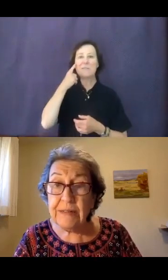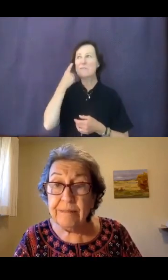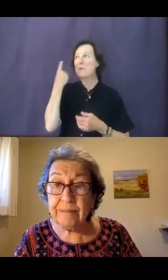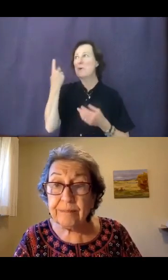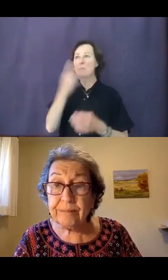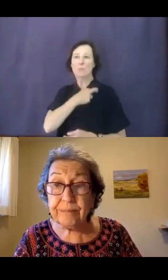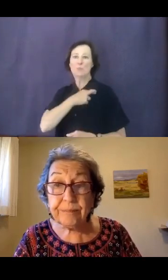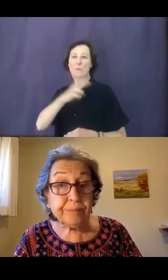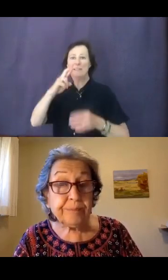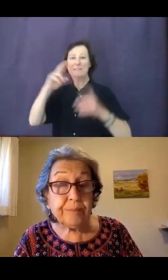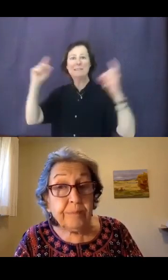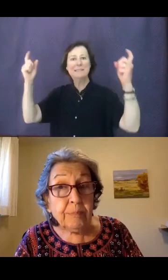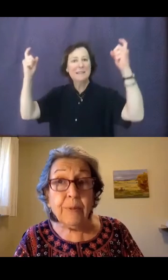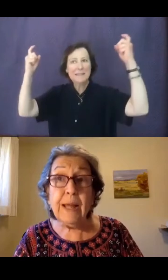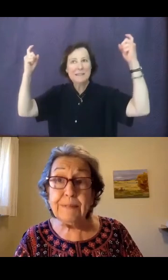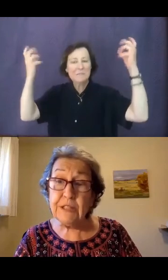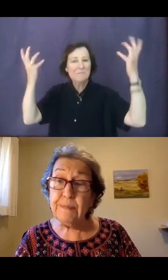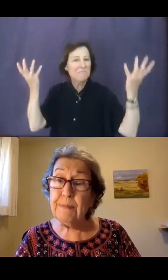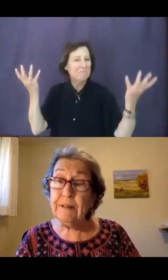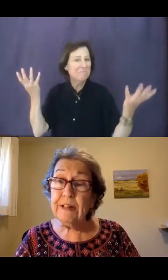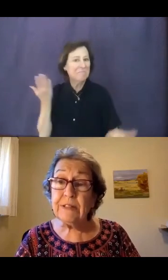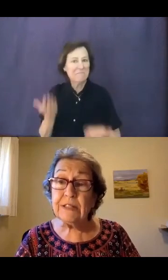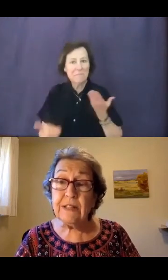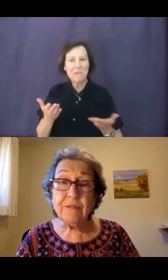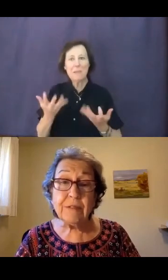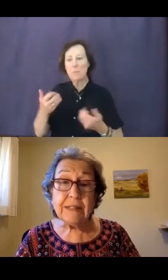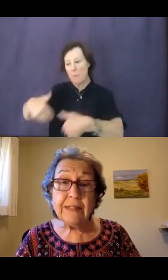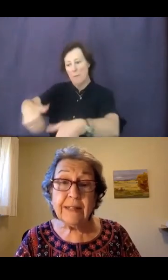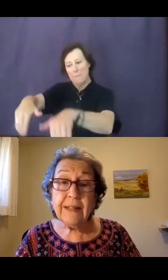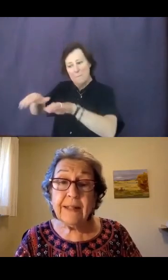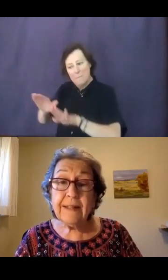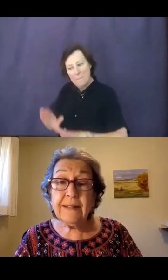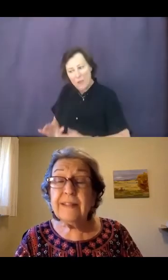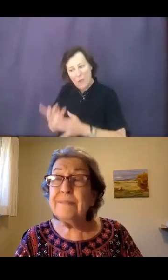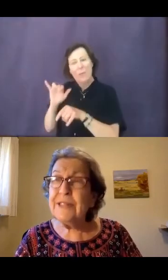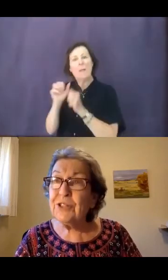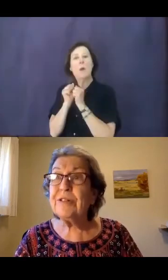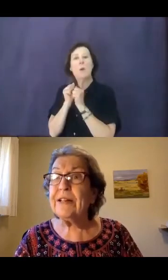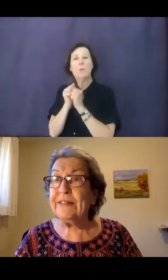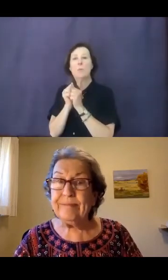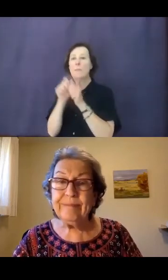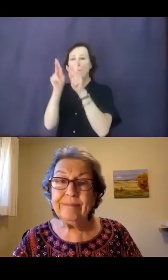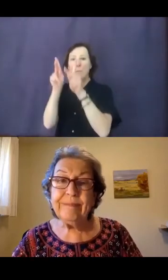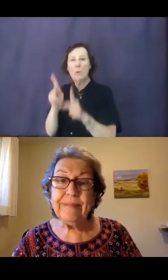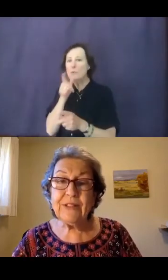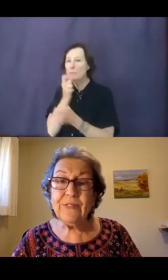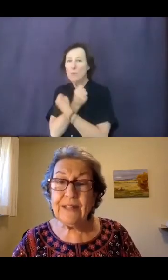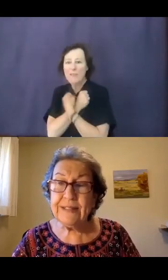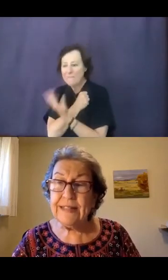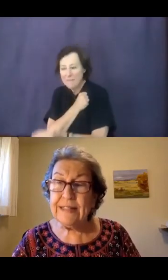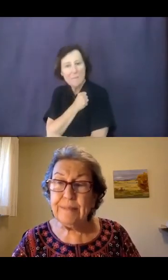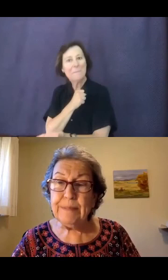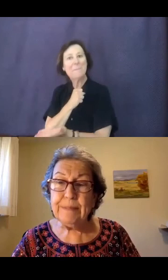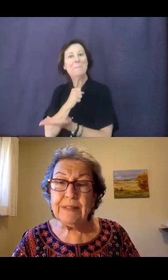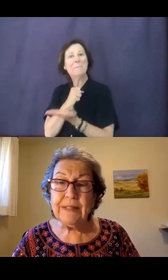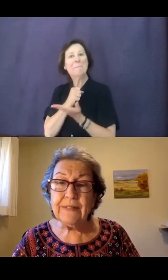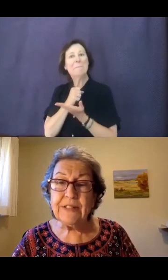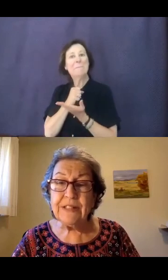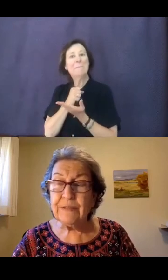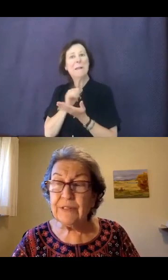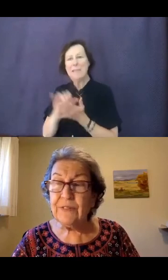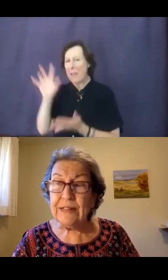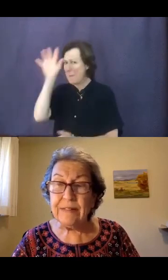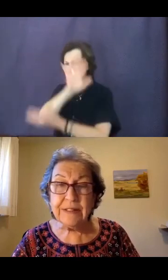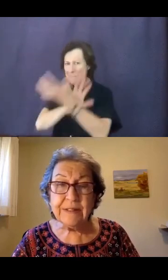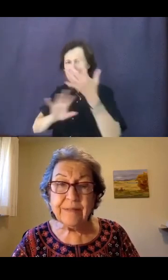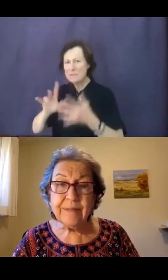ceremony? Perhaps to be buried with a loved one. The mystery of it has fascinated people ever since it